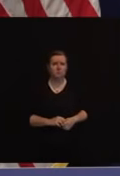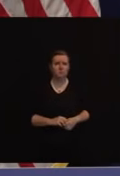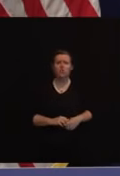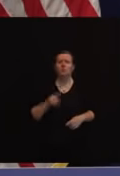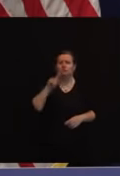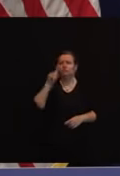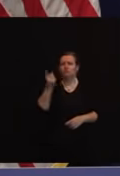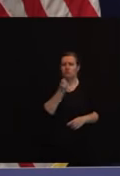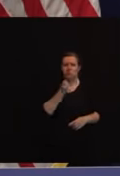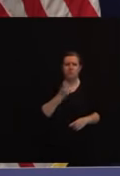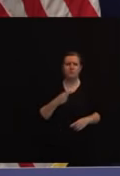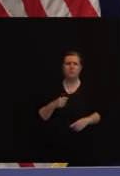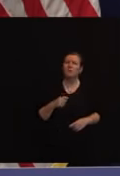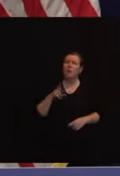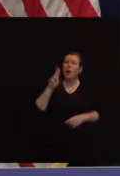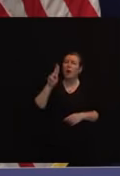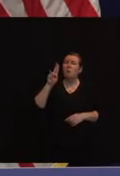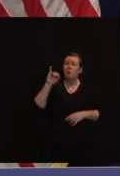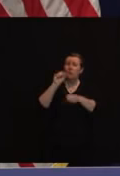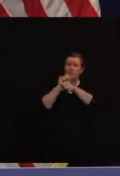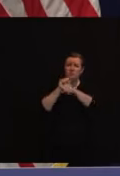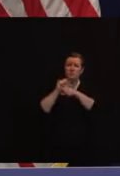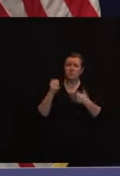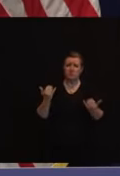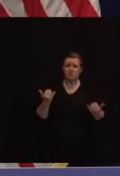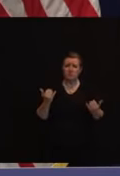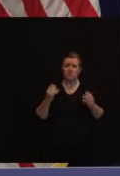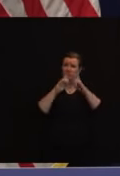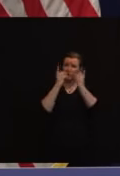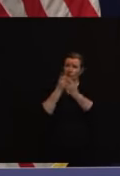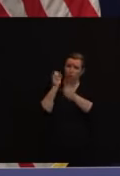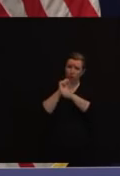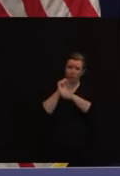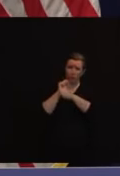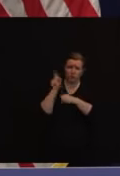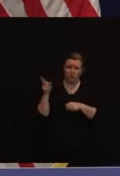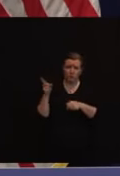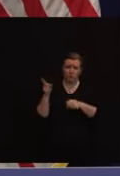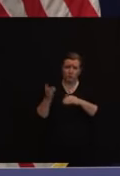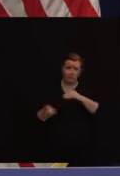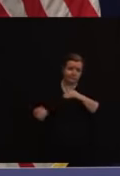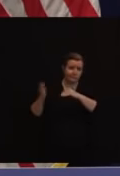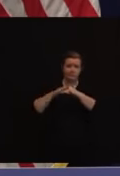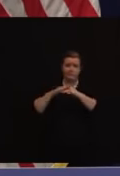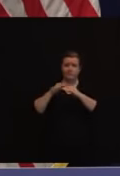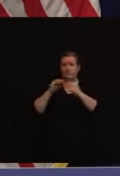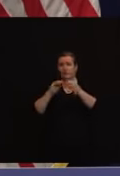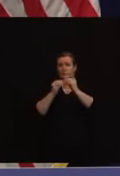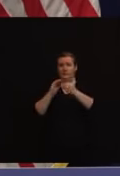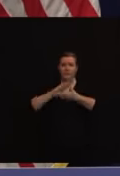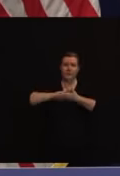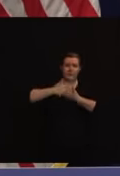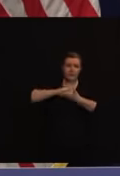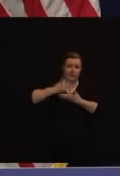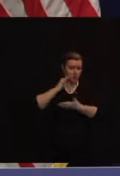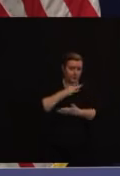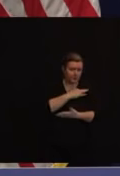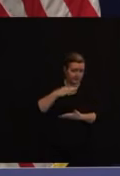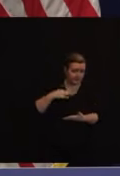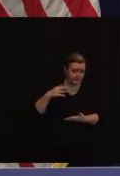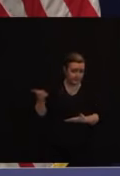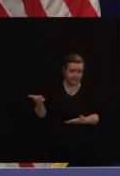on the enhancements that were made at the Department of Labor, things like extra laptops being distributed, expanded hours, and more